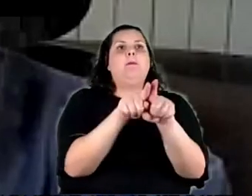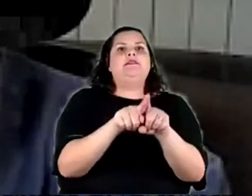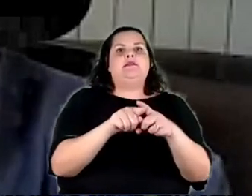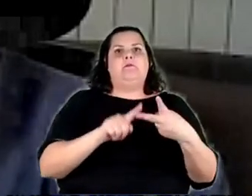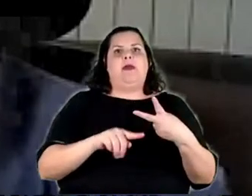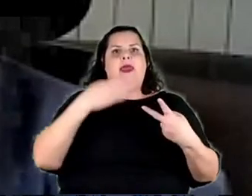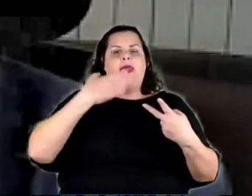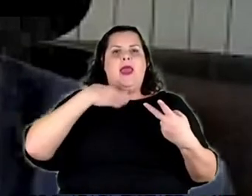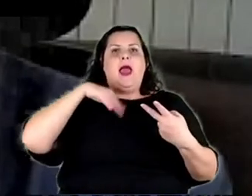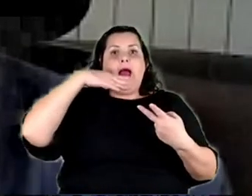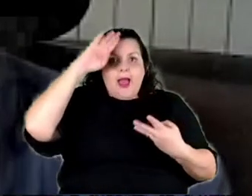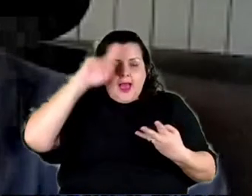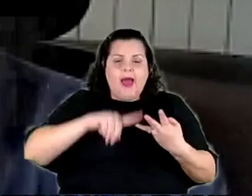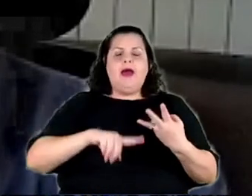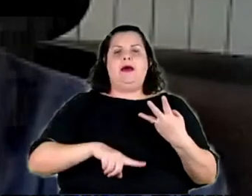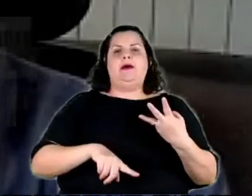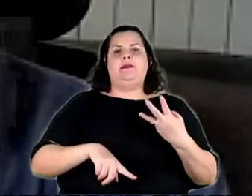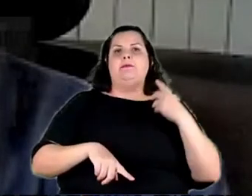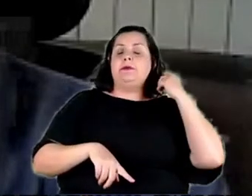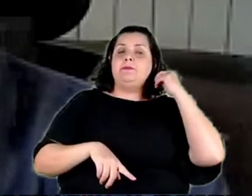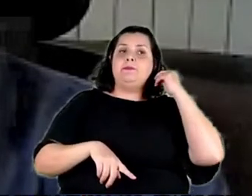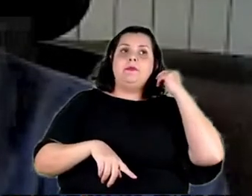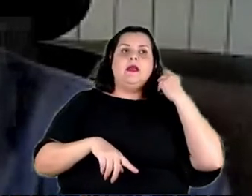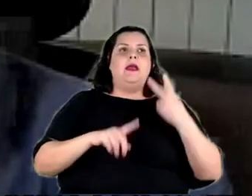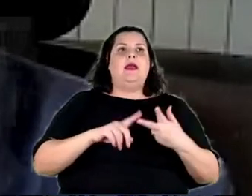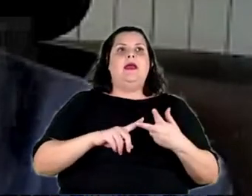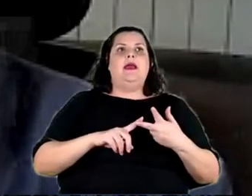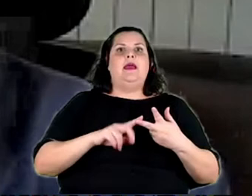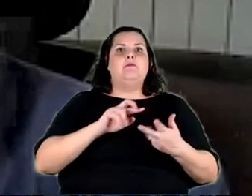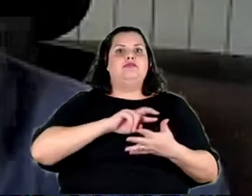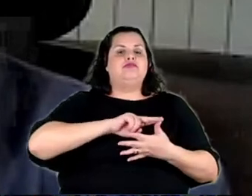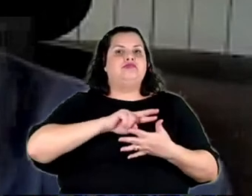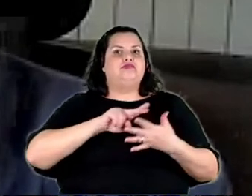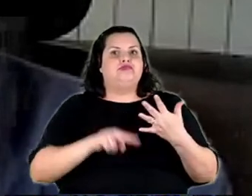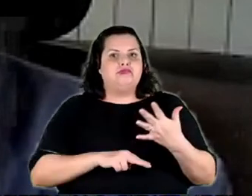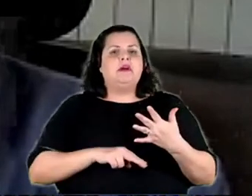Gulf states, and even in Saudi Arabia. There's been very